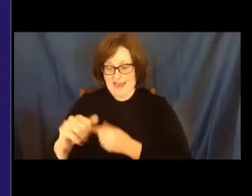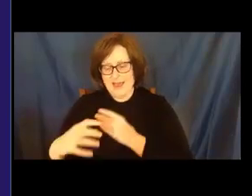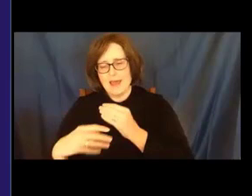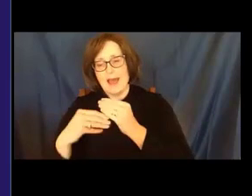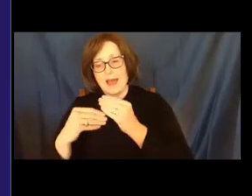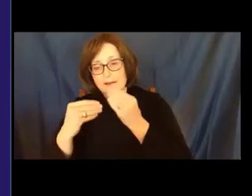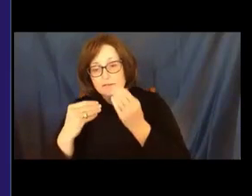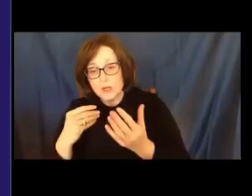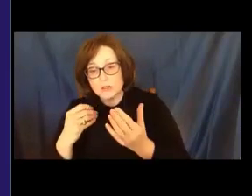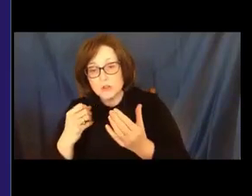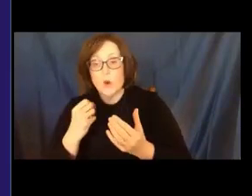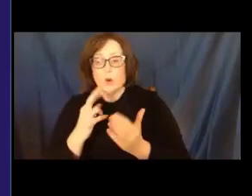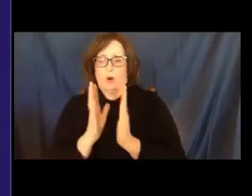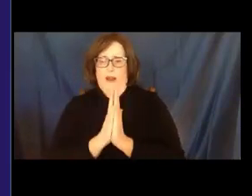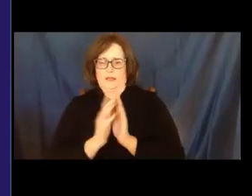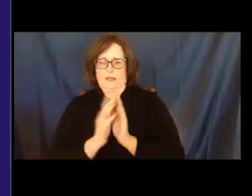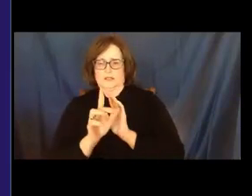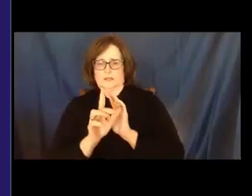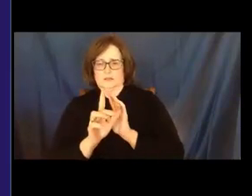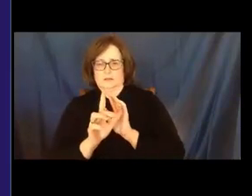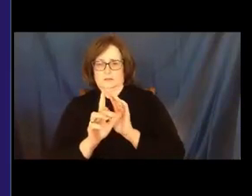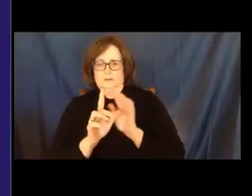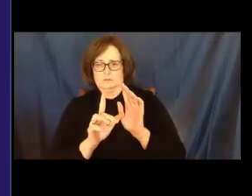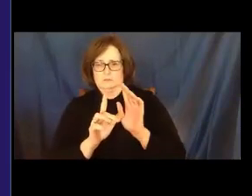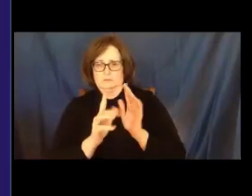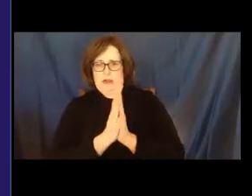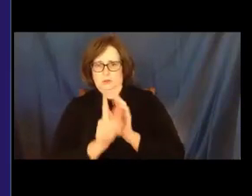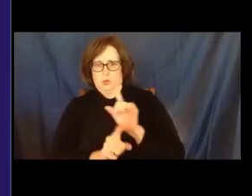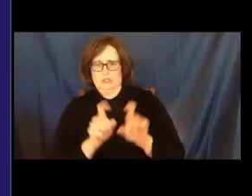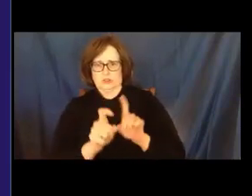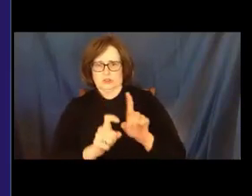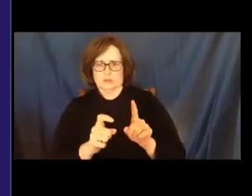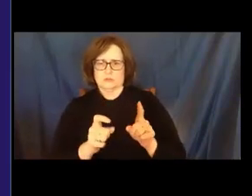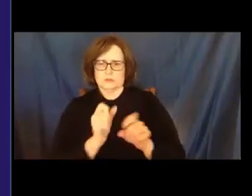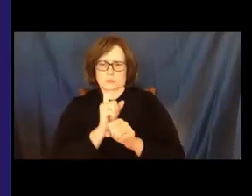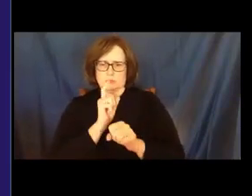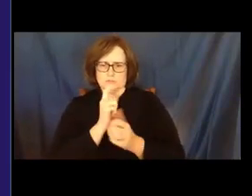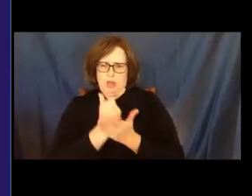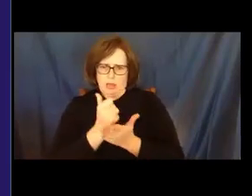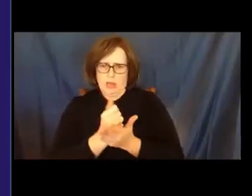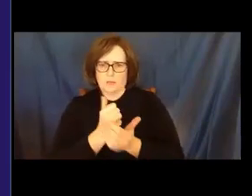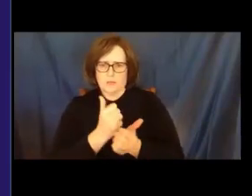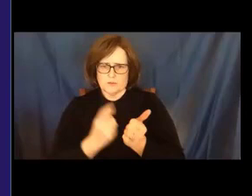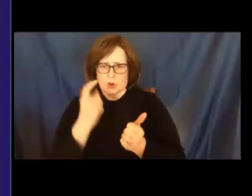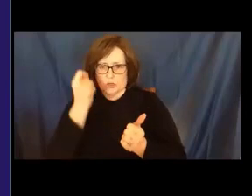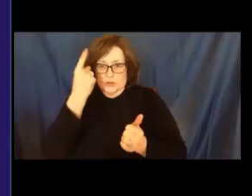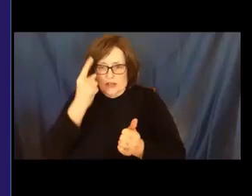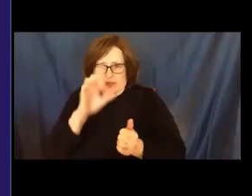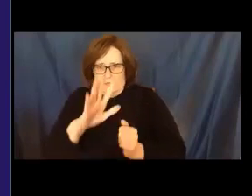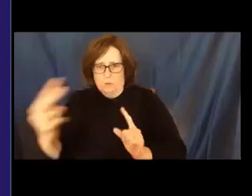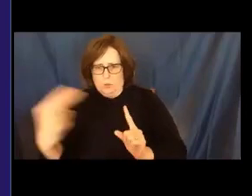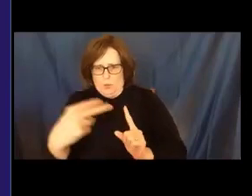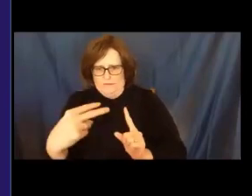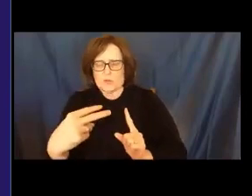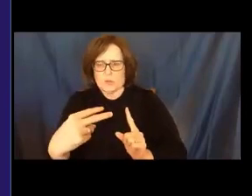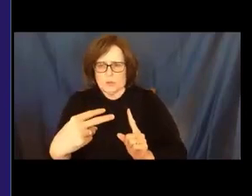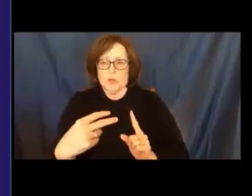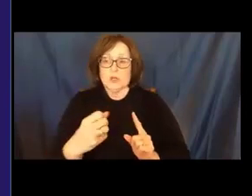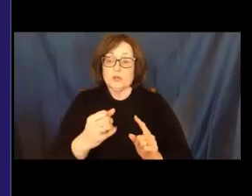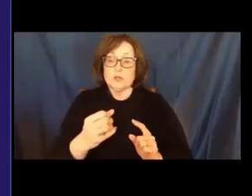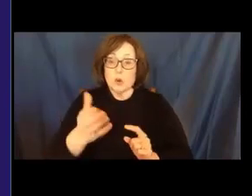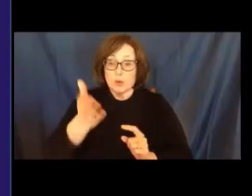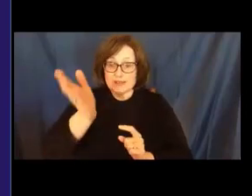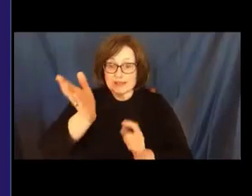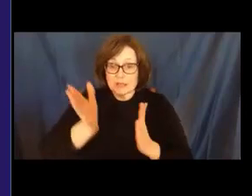our understanding of the speaker's point of view. So with this approach, the speaker is the focus and the listener is really there to sit with what